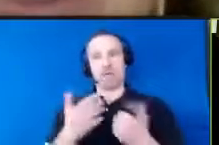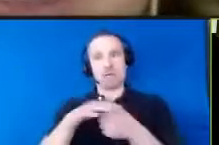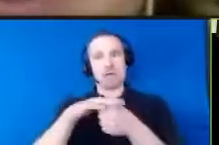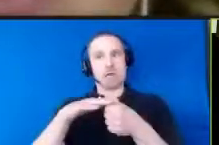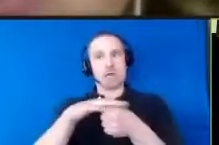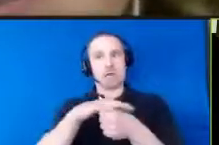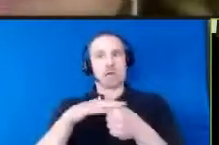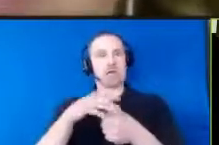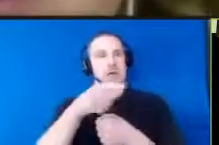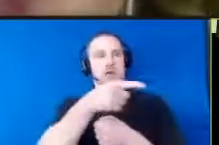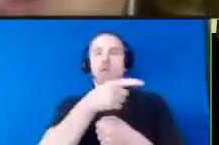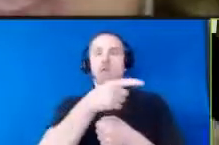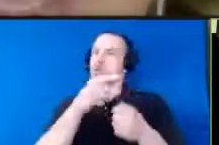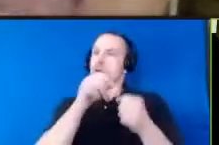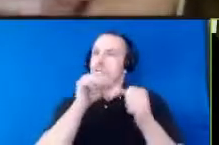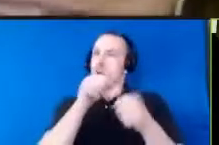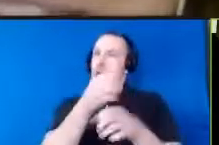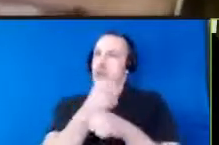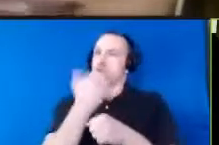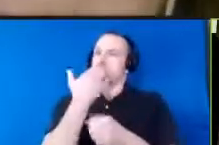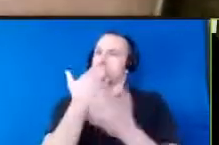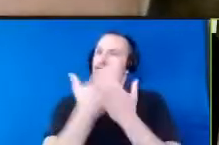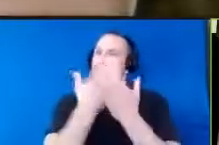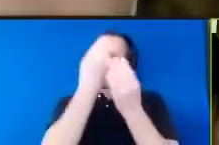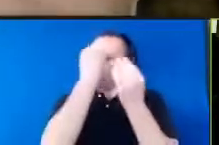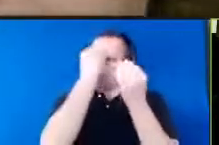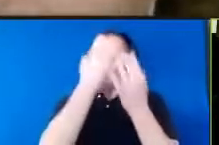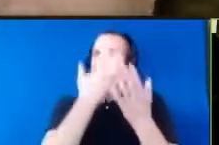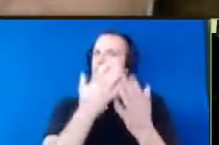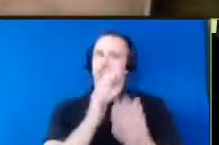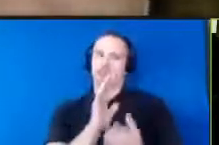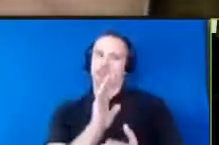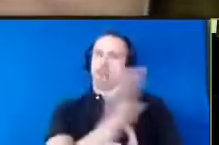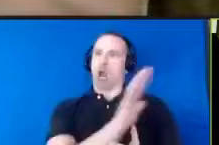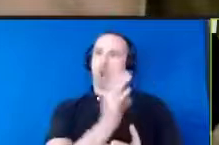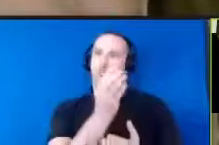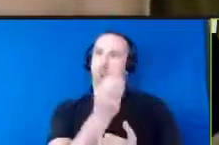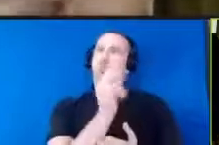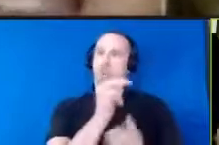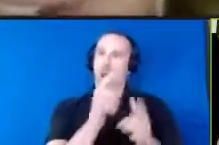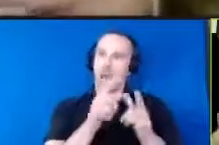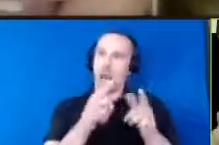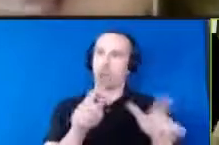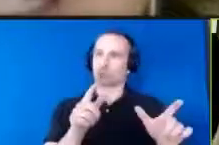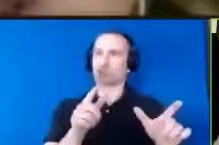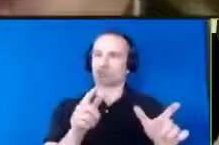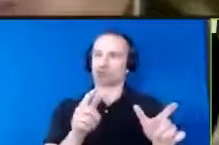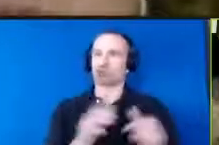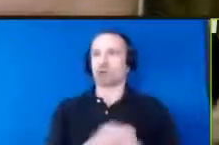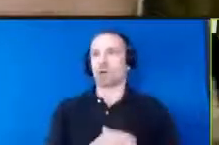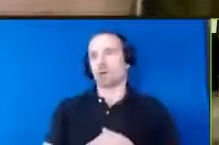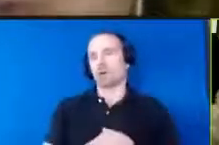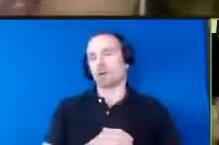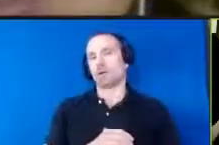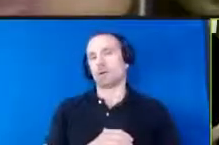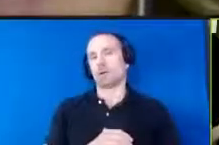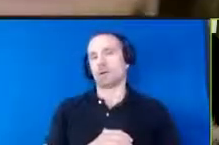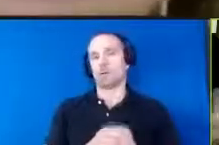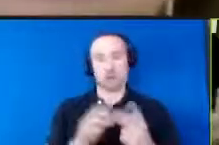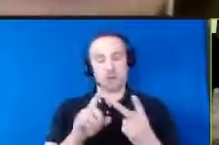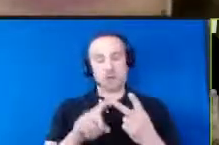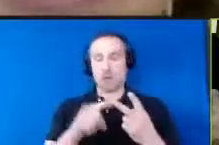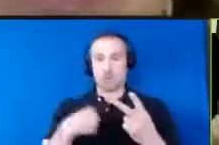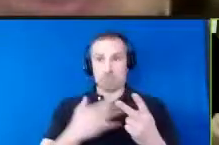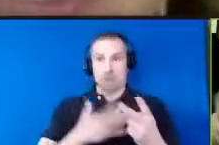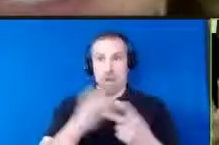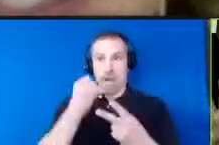in the language that they're most comfortable with. And the last question that I have is, when will